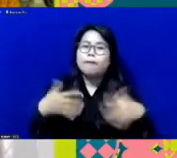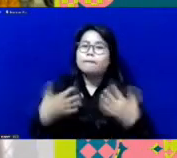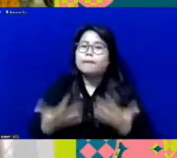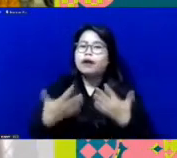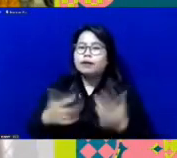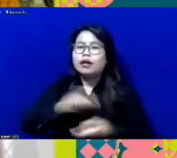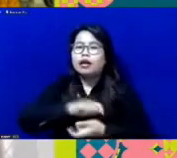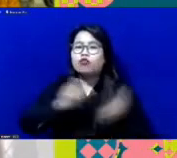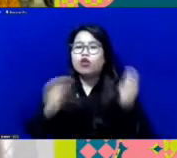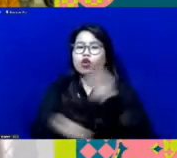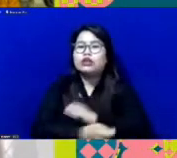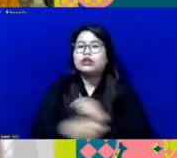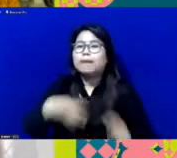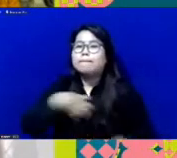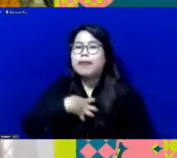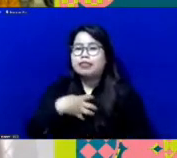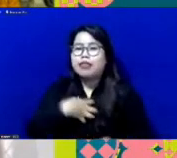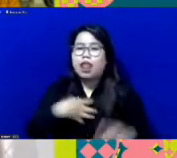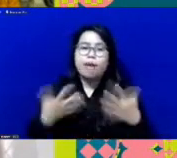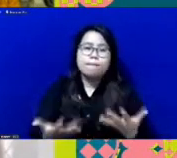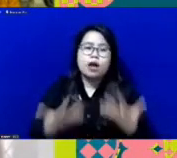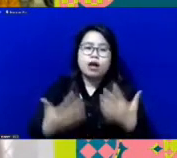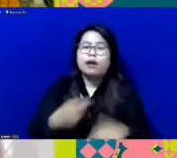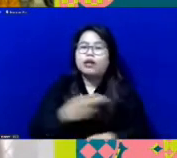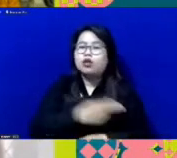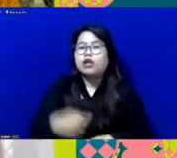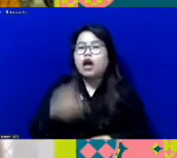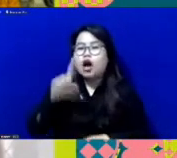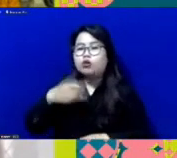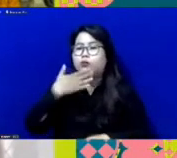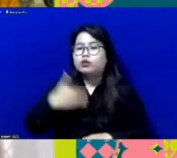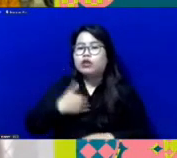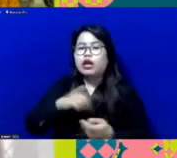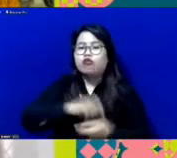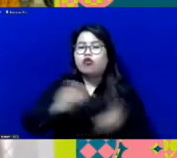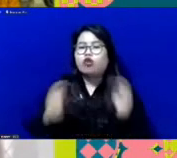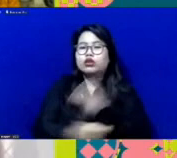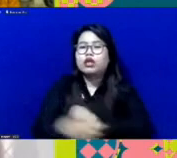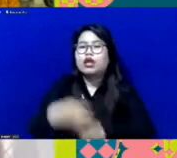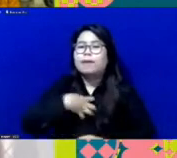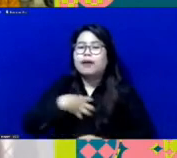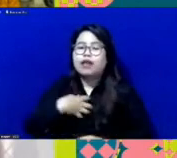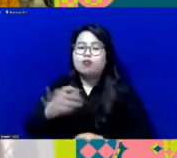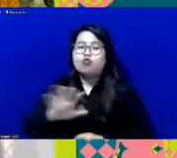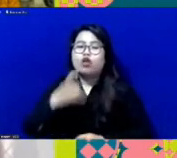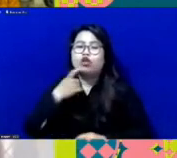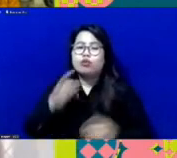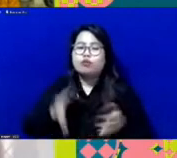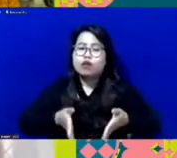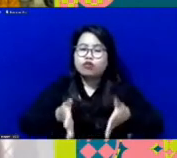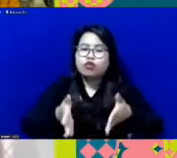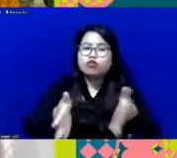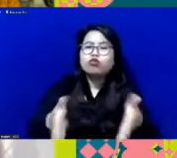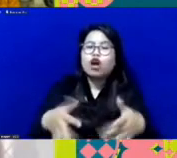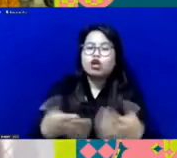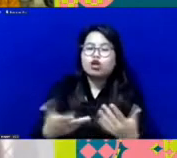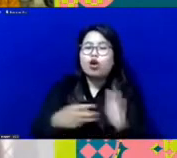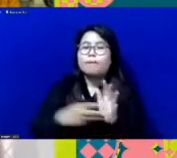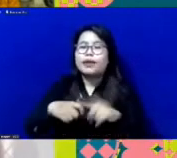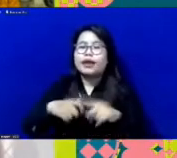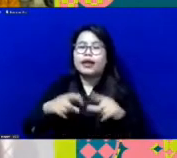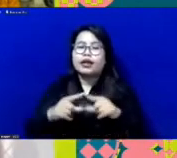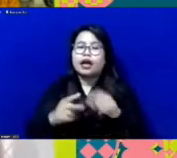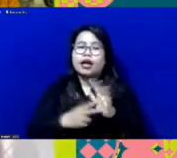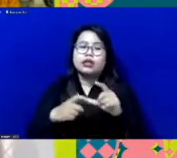to have revolution mental. So not only just building infrastructure, building market mechanism, building knowledge and